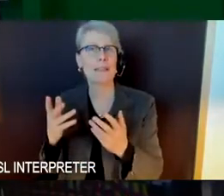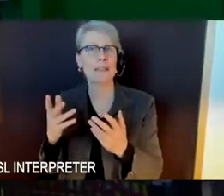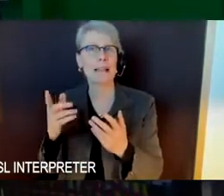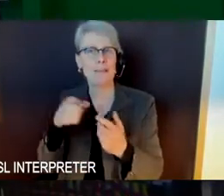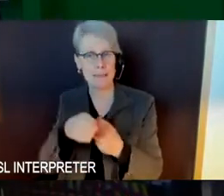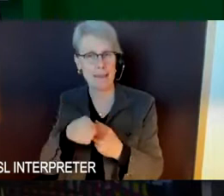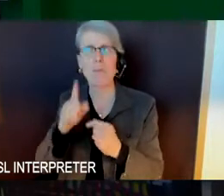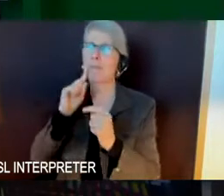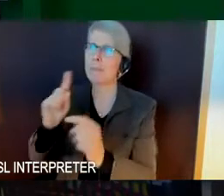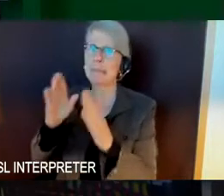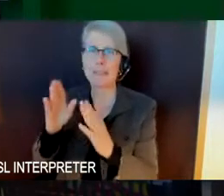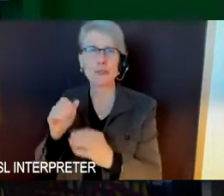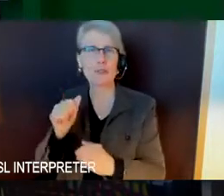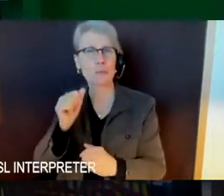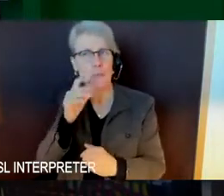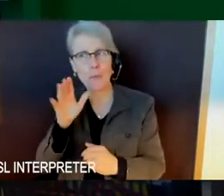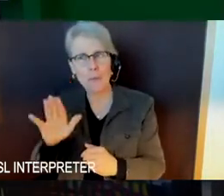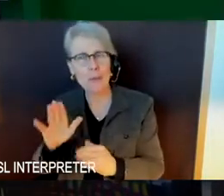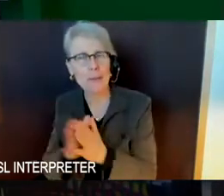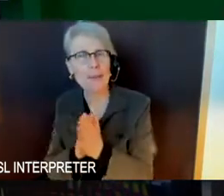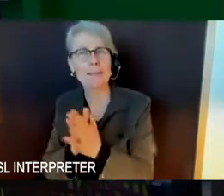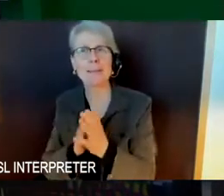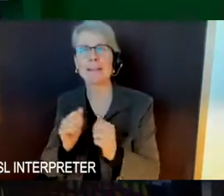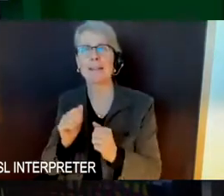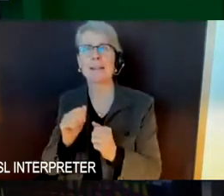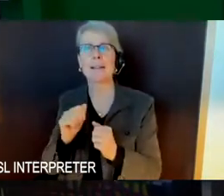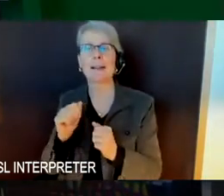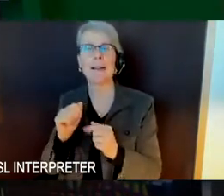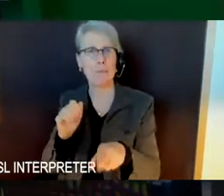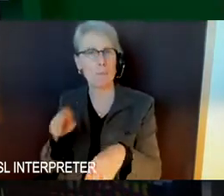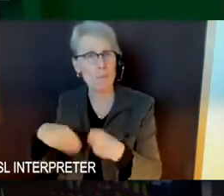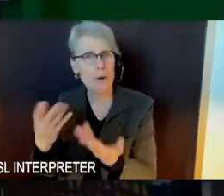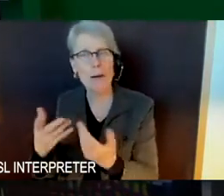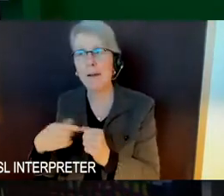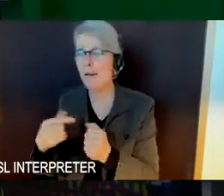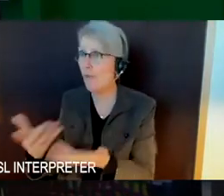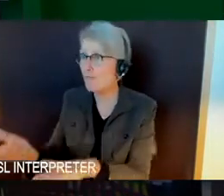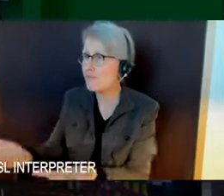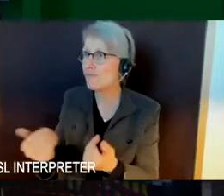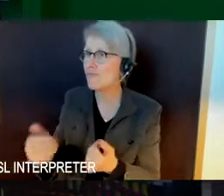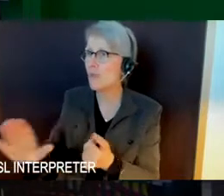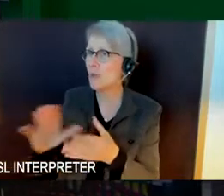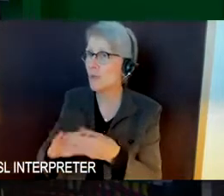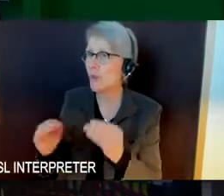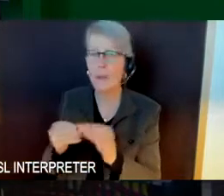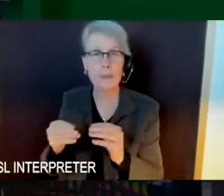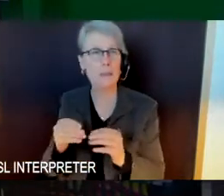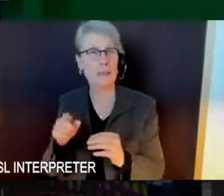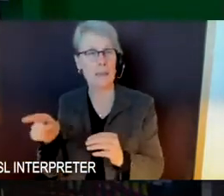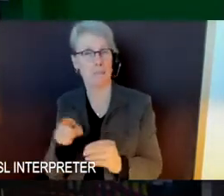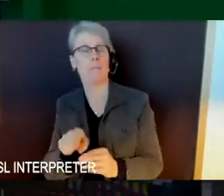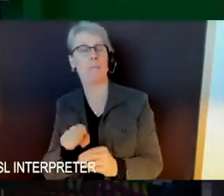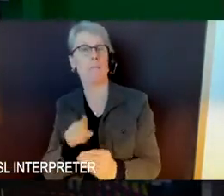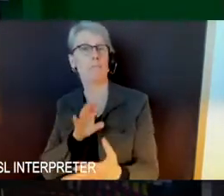community that will pay attention to their interests and provide them with the opportunity